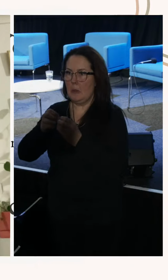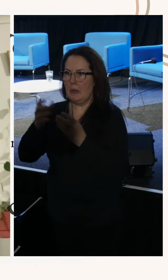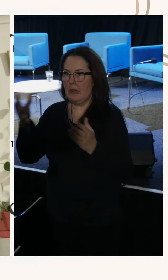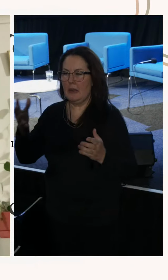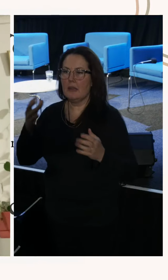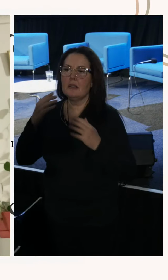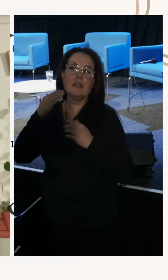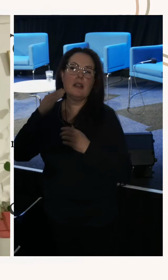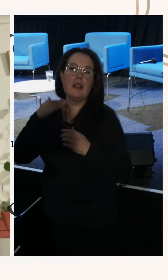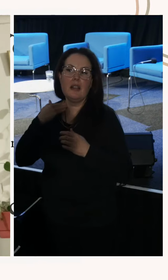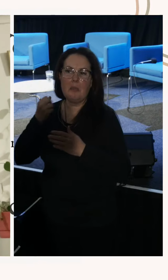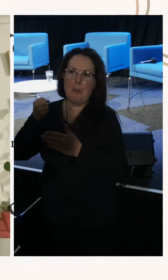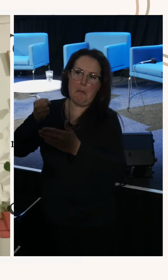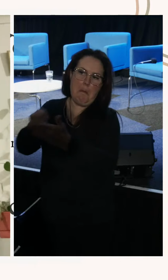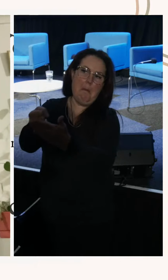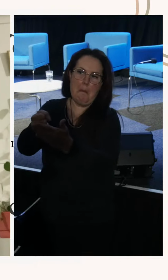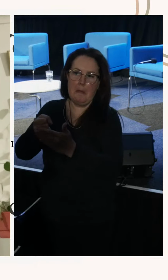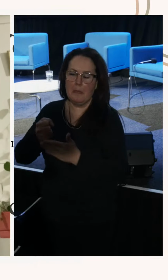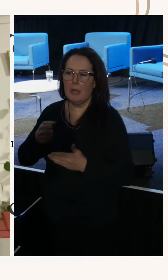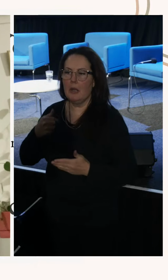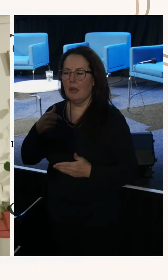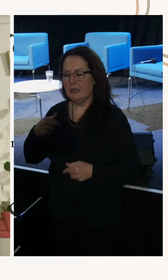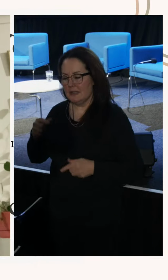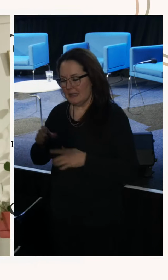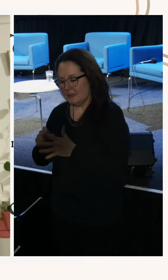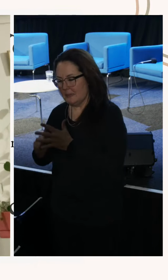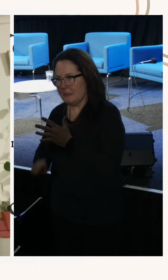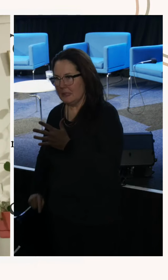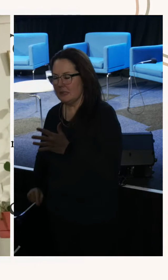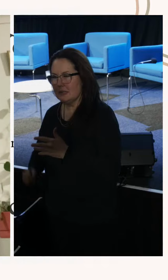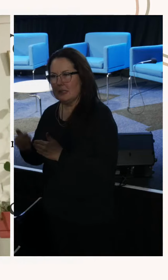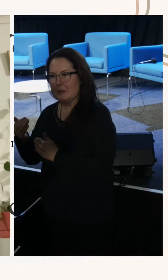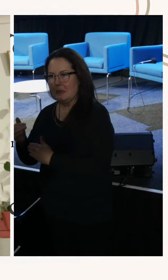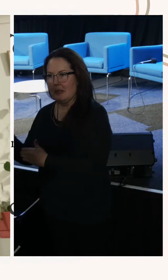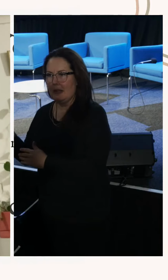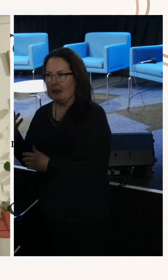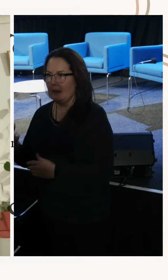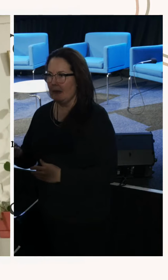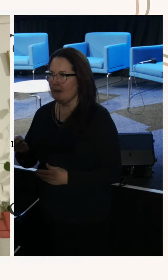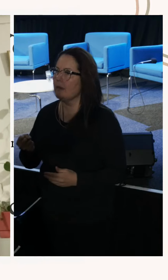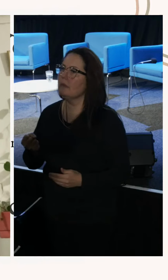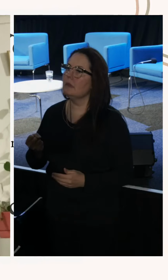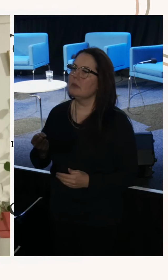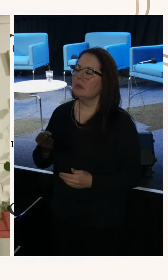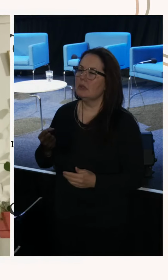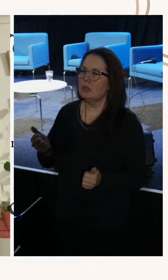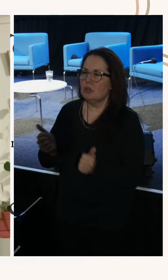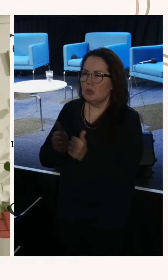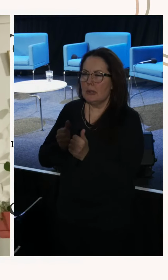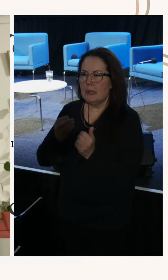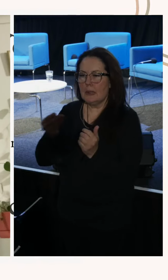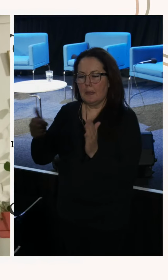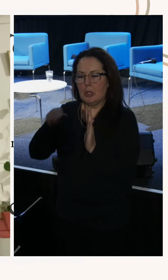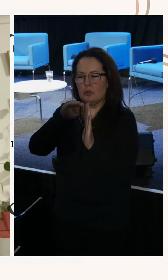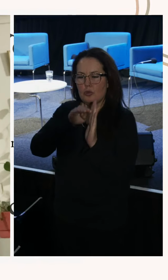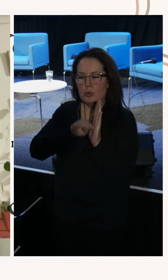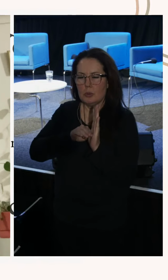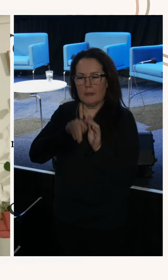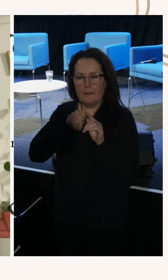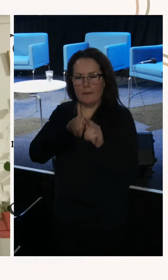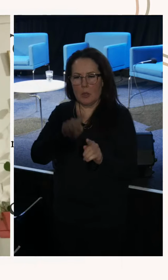such things happening. We have agreed on rules for what bodies can do in particular places. We agree to some of these rules without even knowing